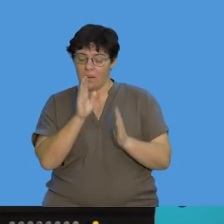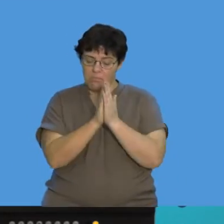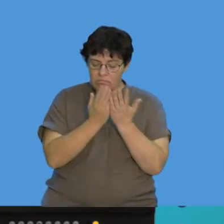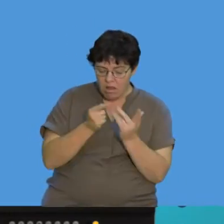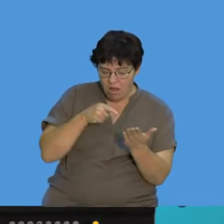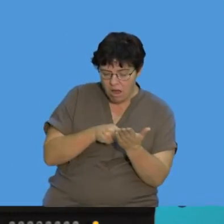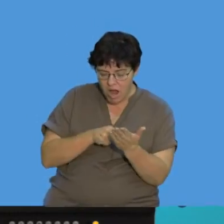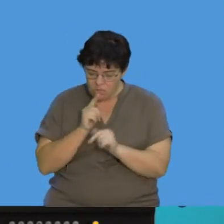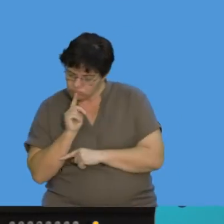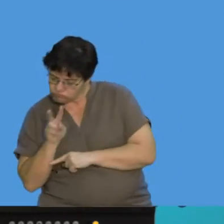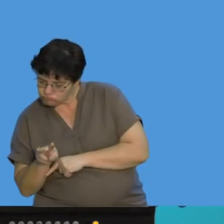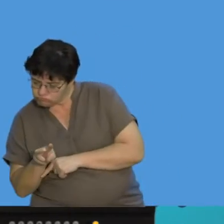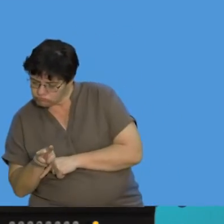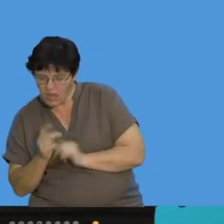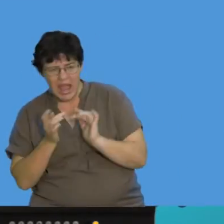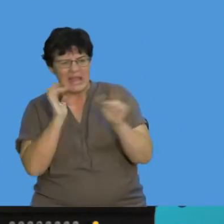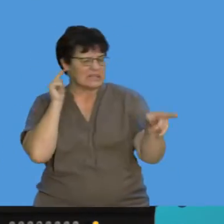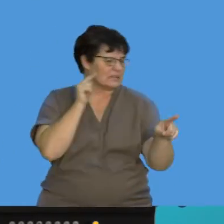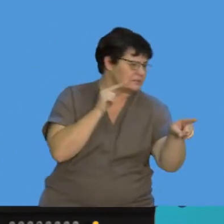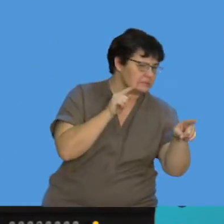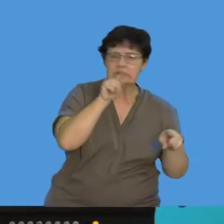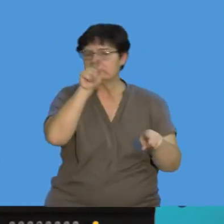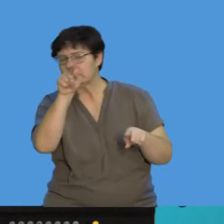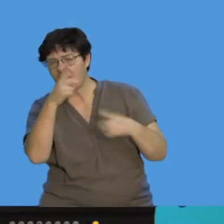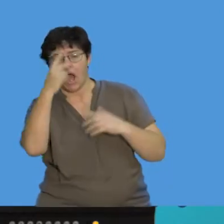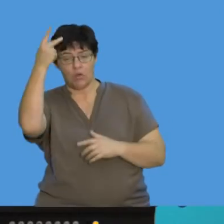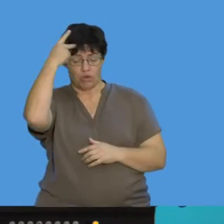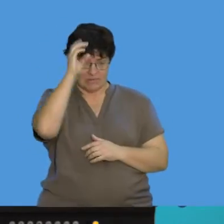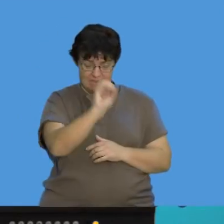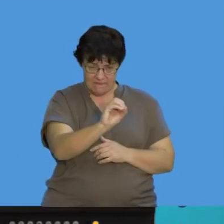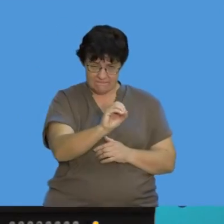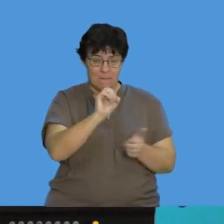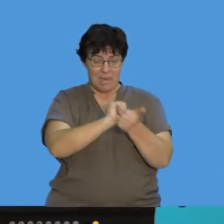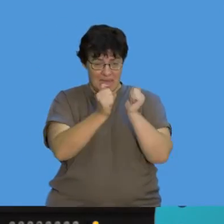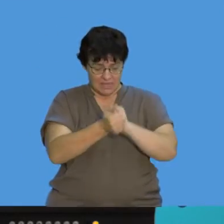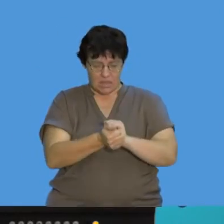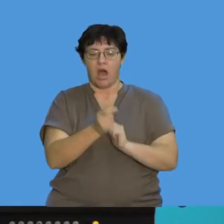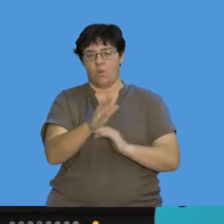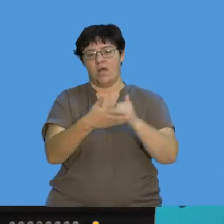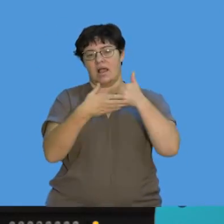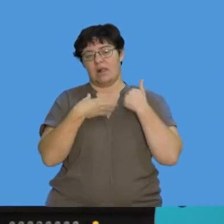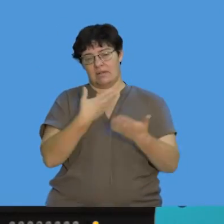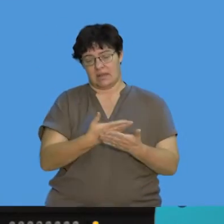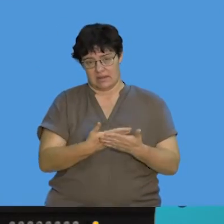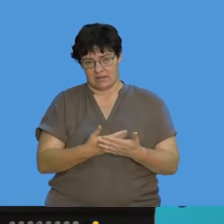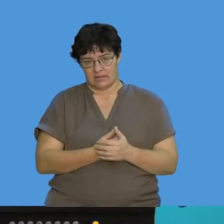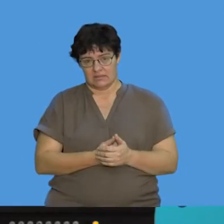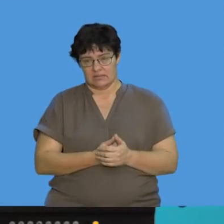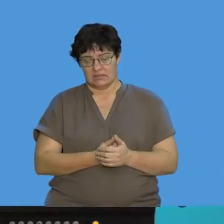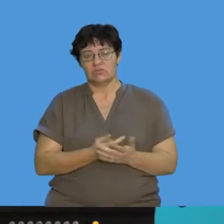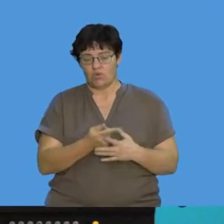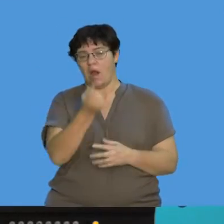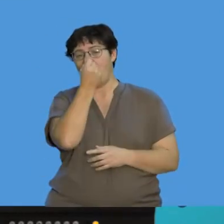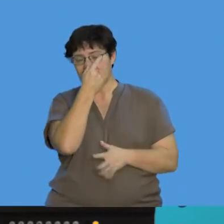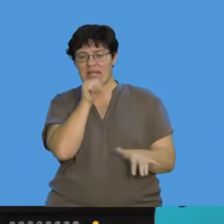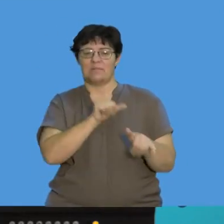textbooks, consult the internet, like consult everything that has some knowledge in mathematics that can help you understand these concepts